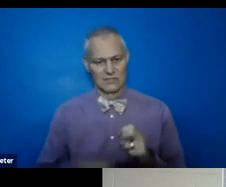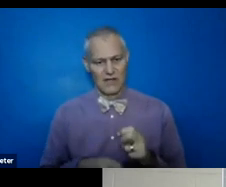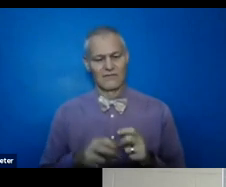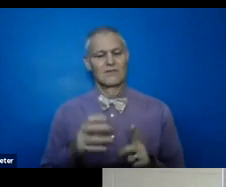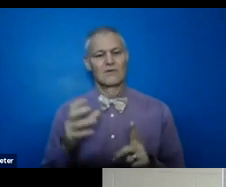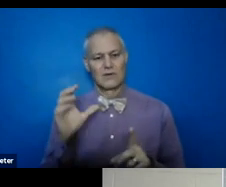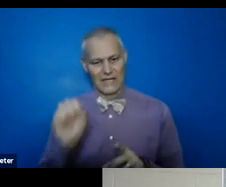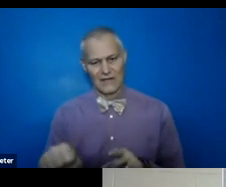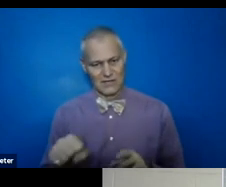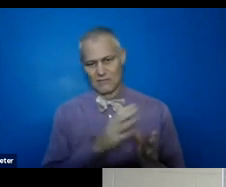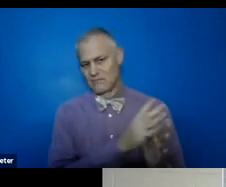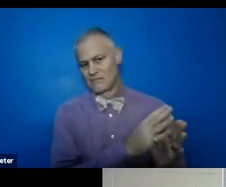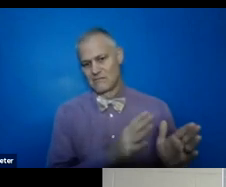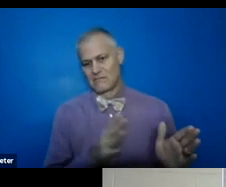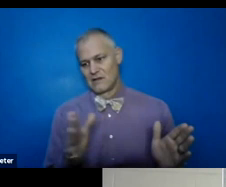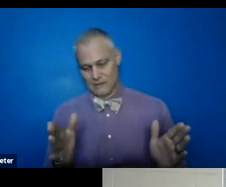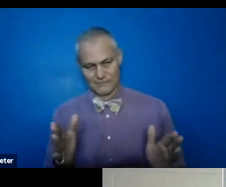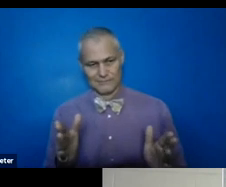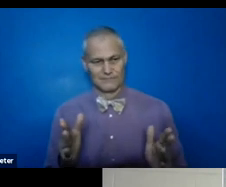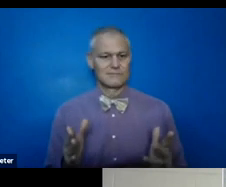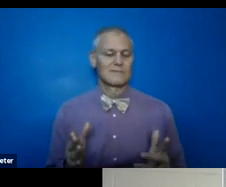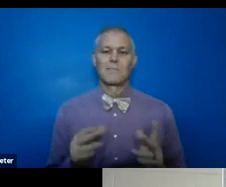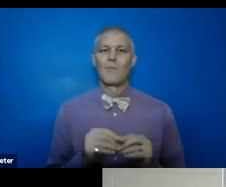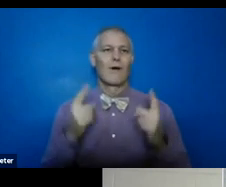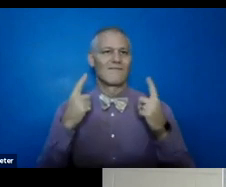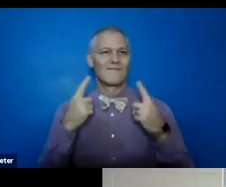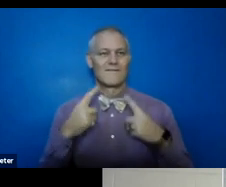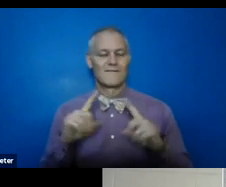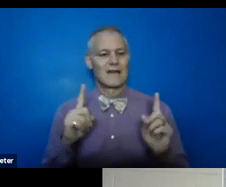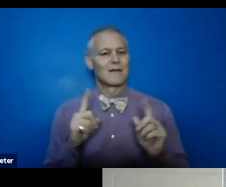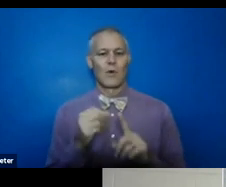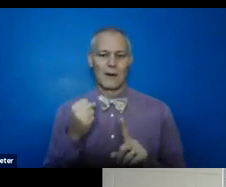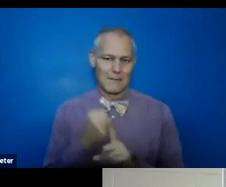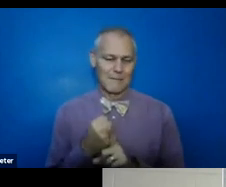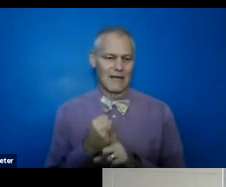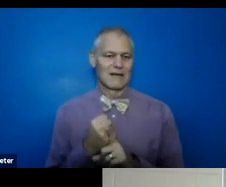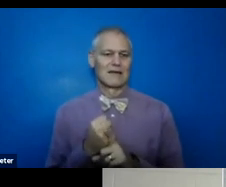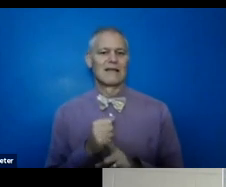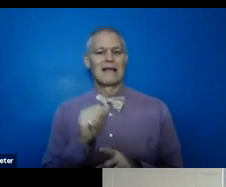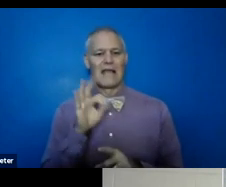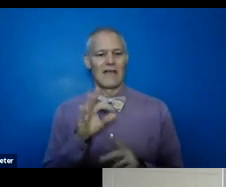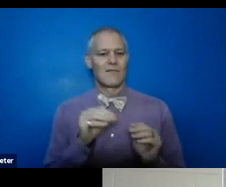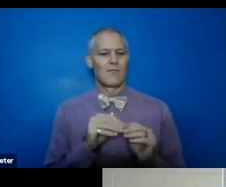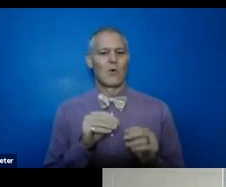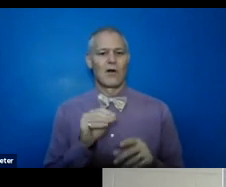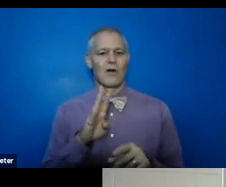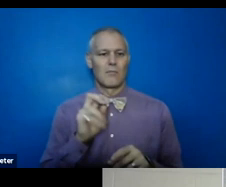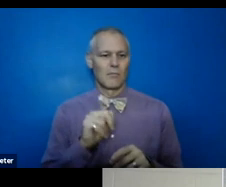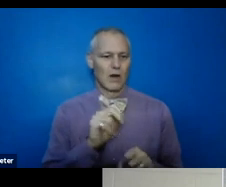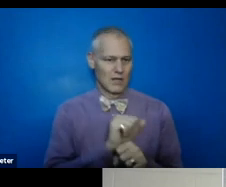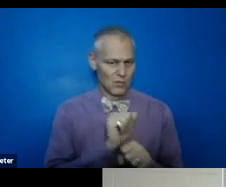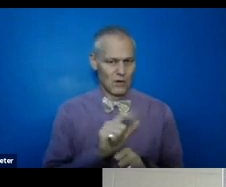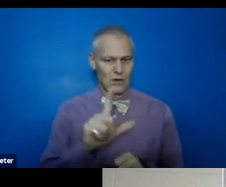far down the line. It would just be so much more effective, so much more impactful if we were doing more of Brian's work and more of Lester's